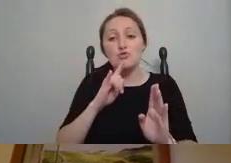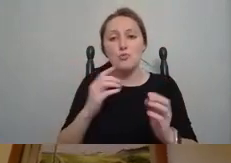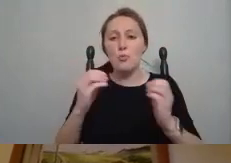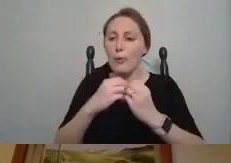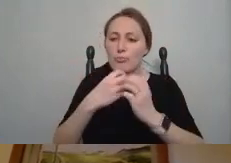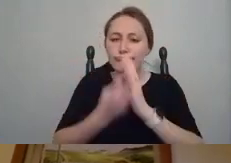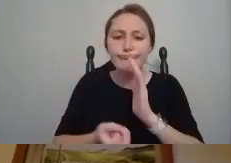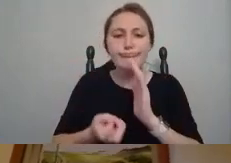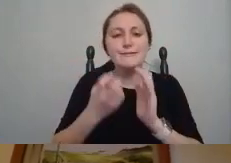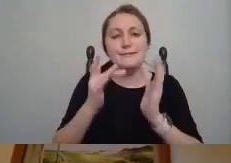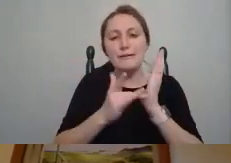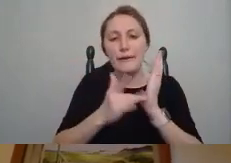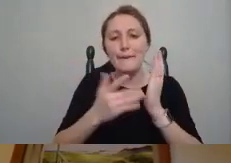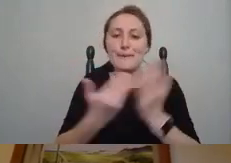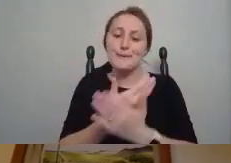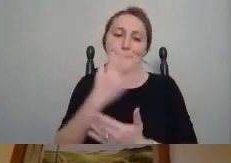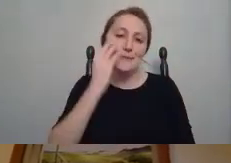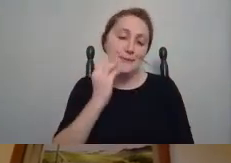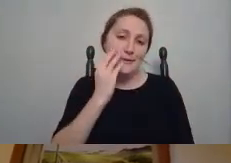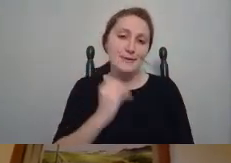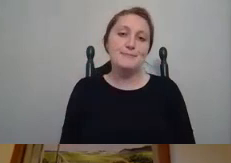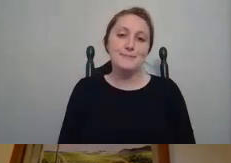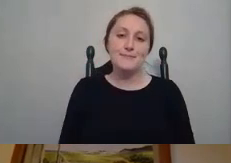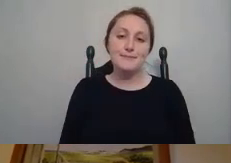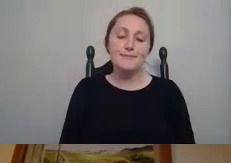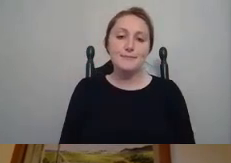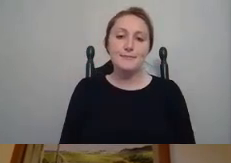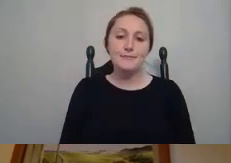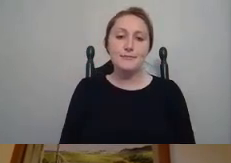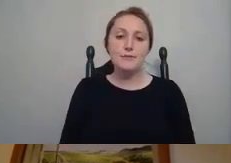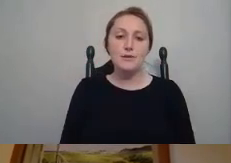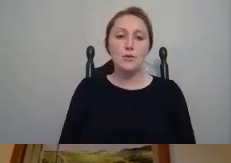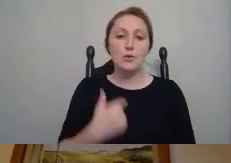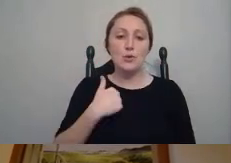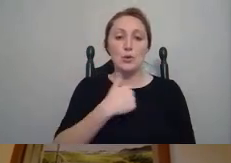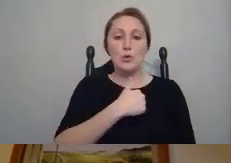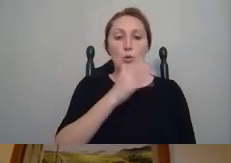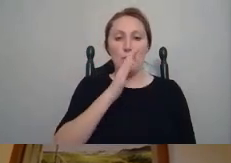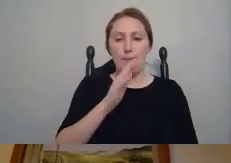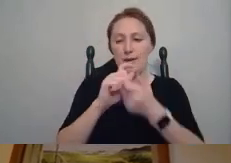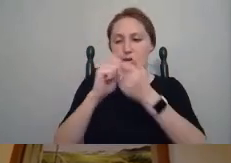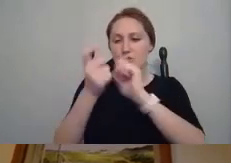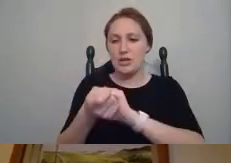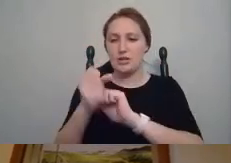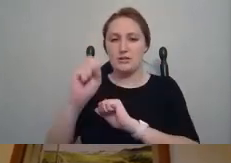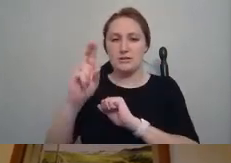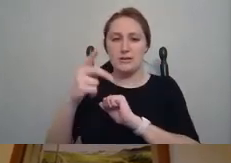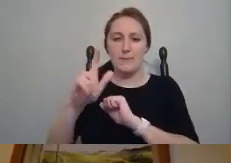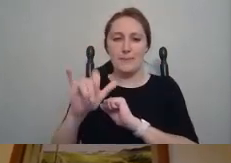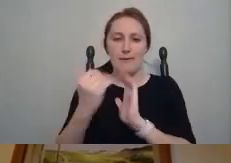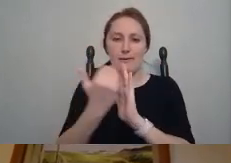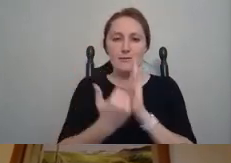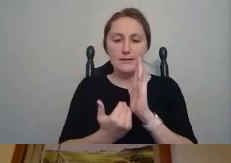experience. We will be revising our supply list, and that will go out to families again. We'll have that up